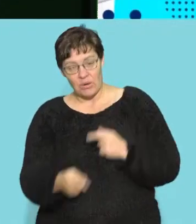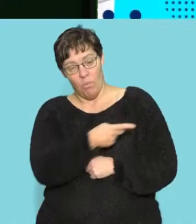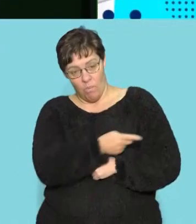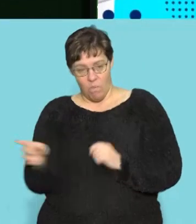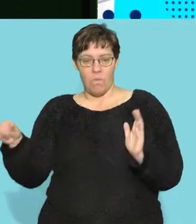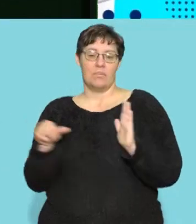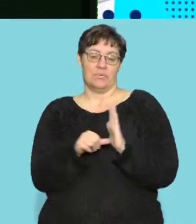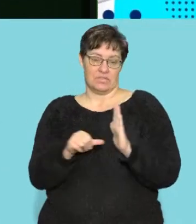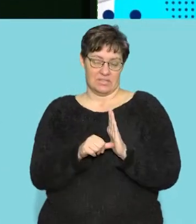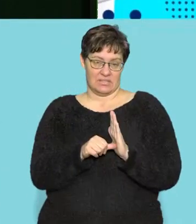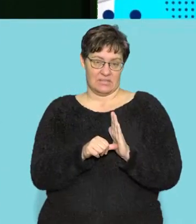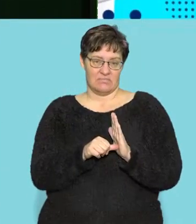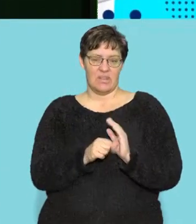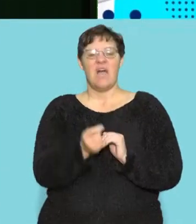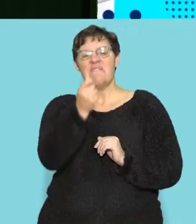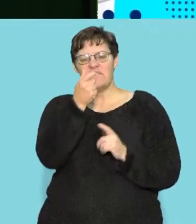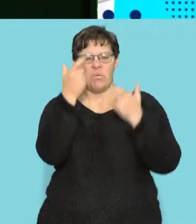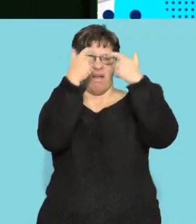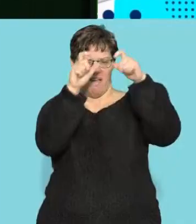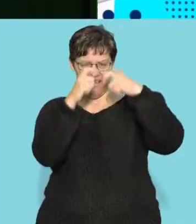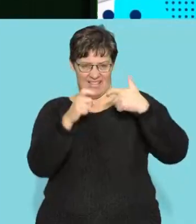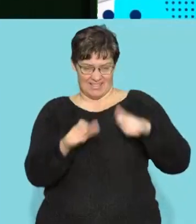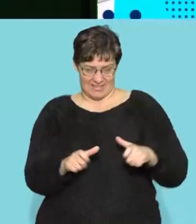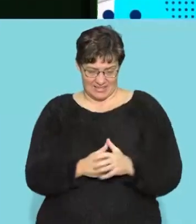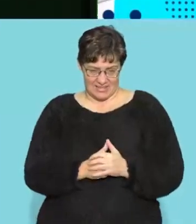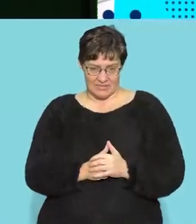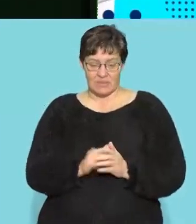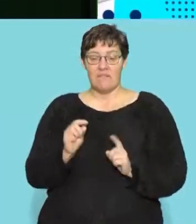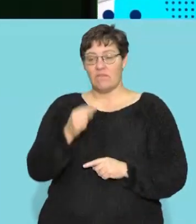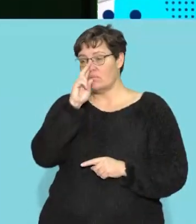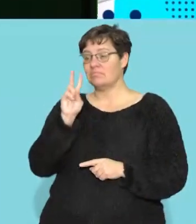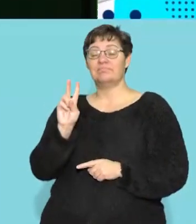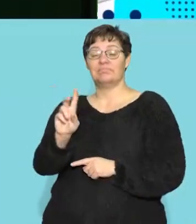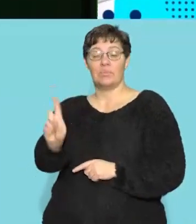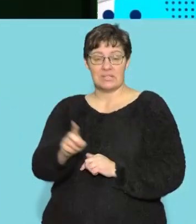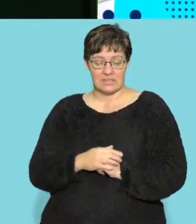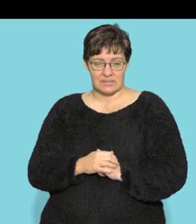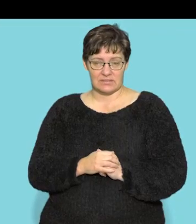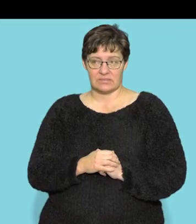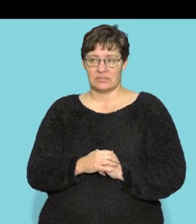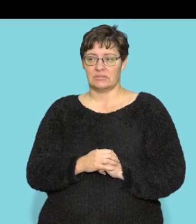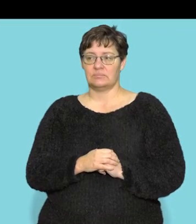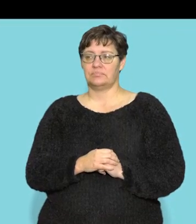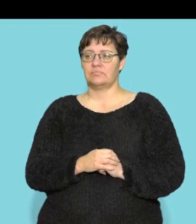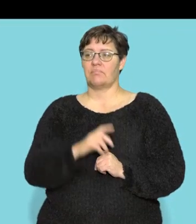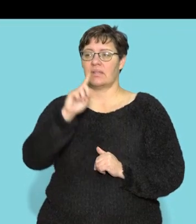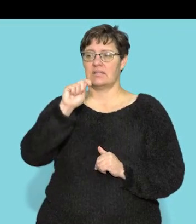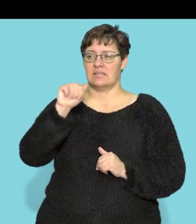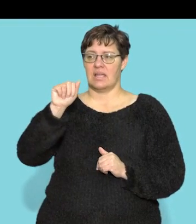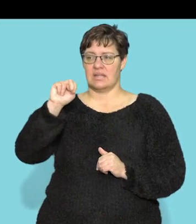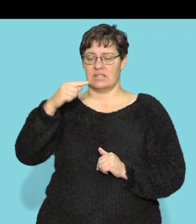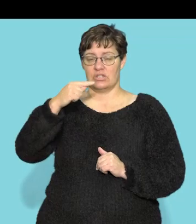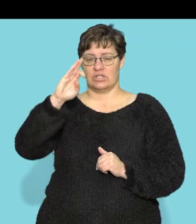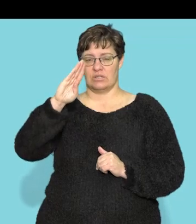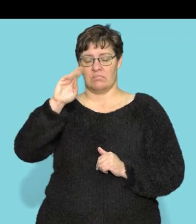those are important. We're going to highlight a few of them here. And the first one we're going to be looking at is your tangible asset